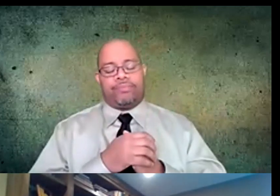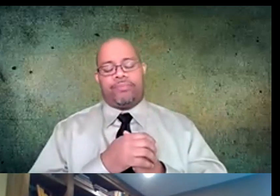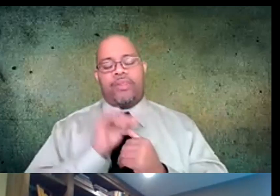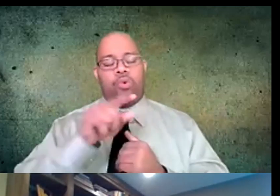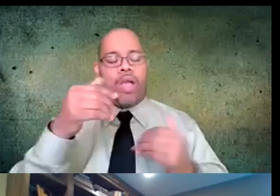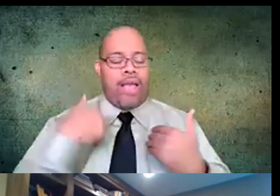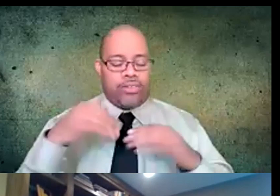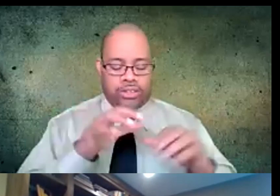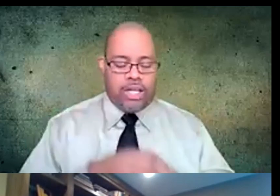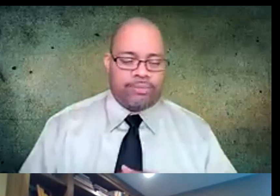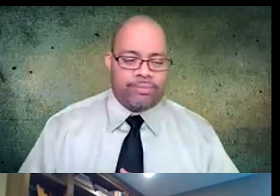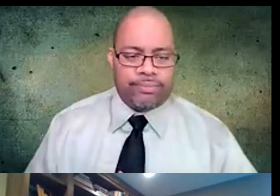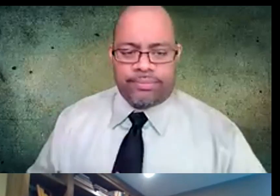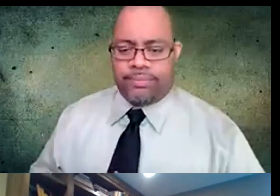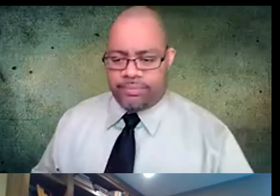have done.